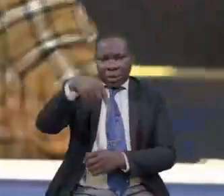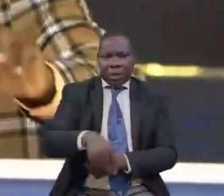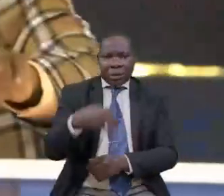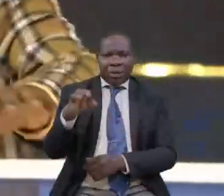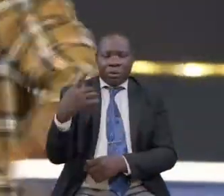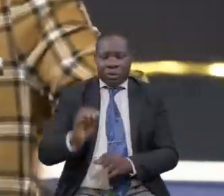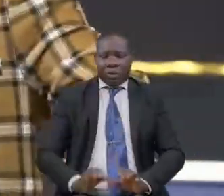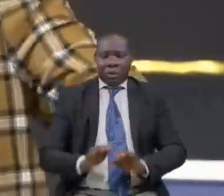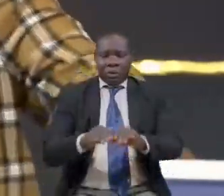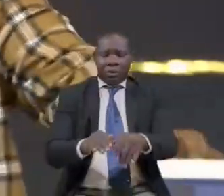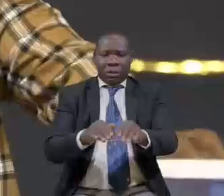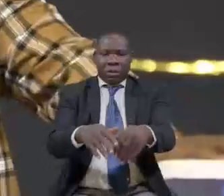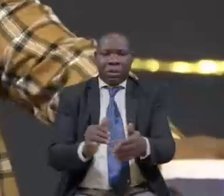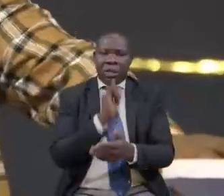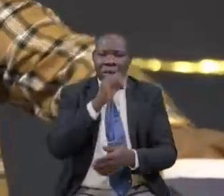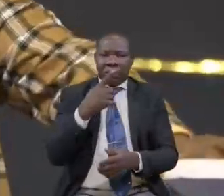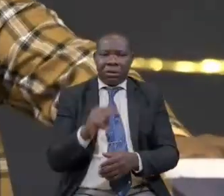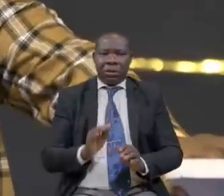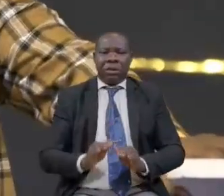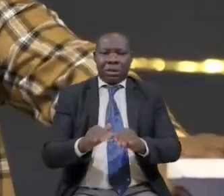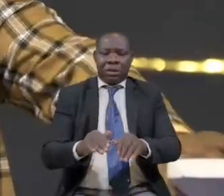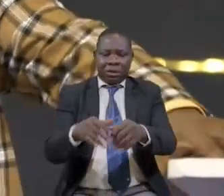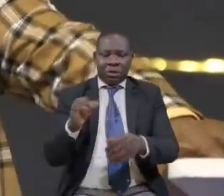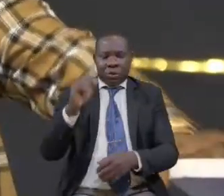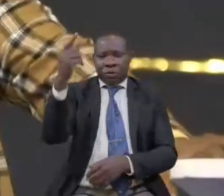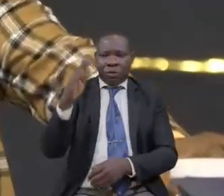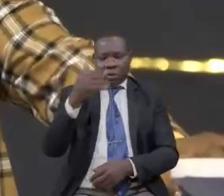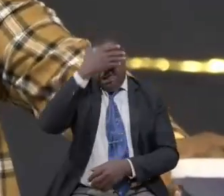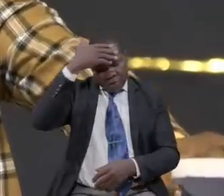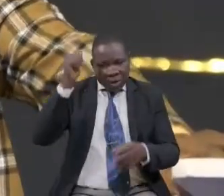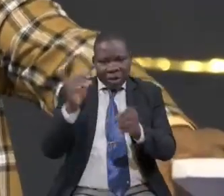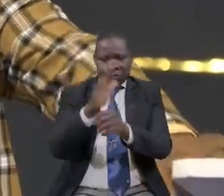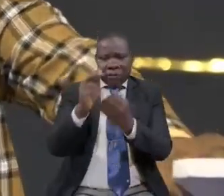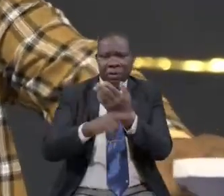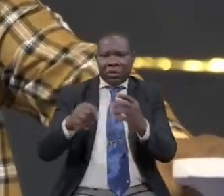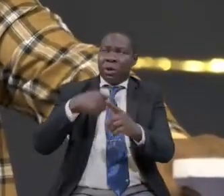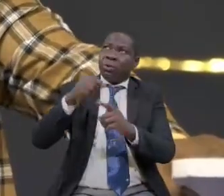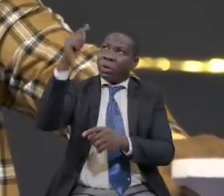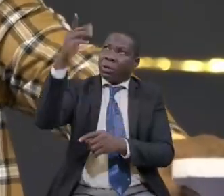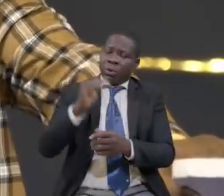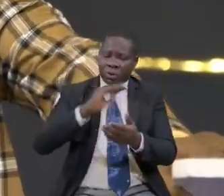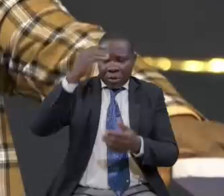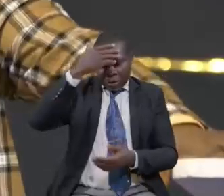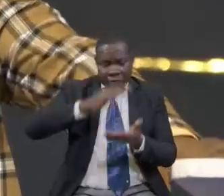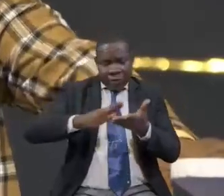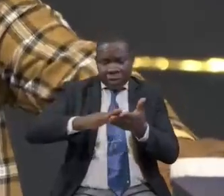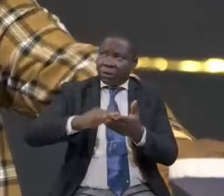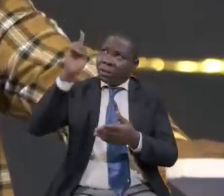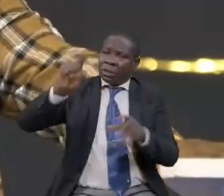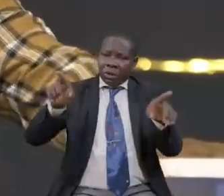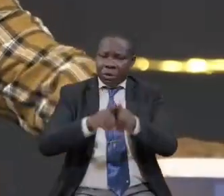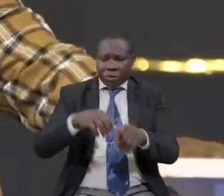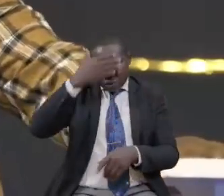of God's forgetfulness. When he forgives you, he also forgets. He doesn't count it against